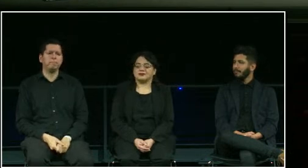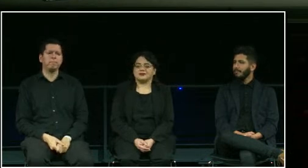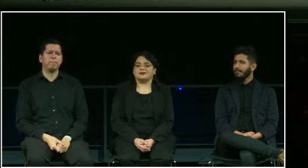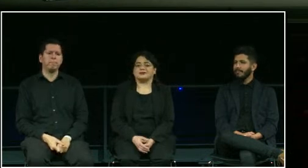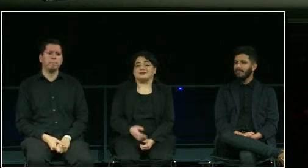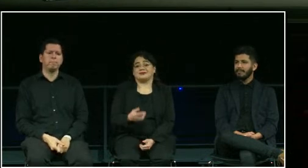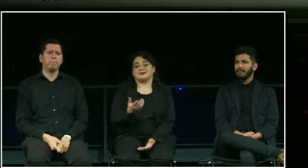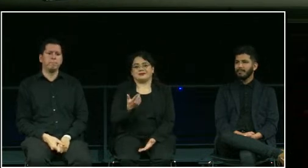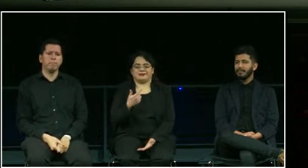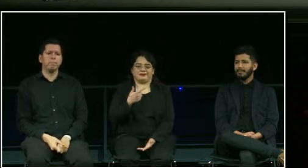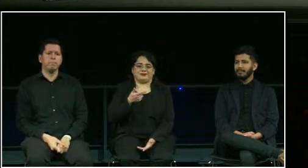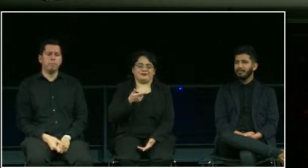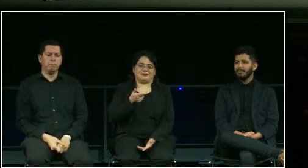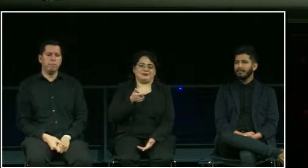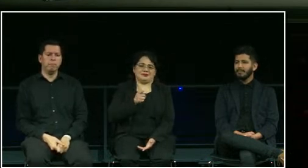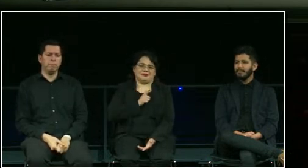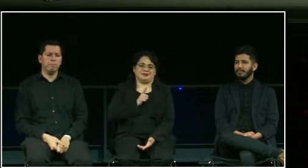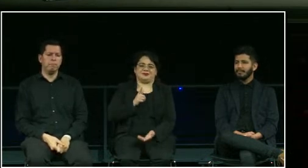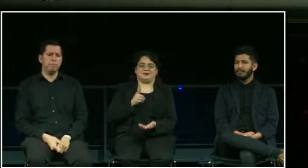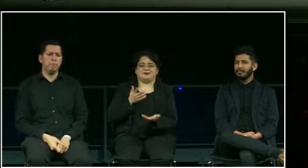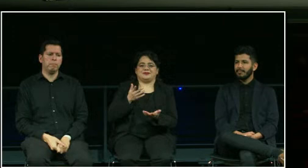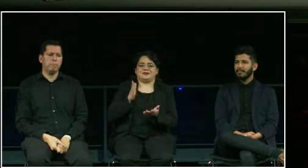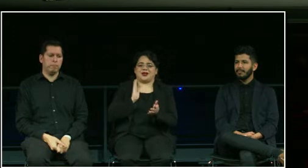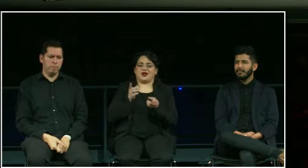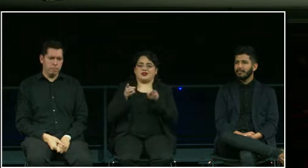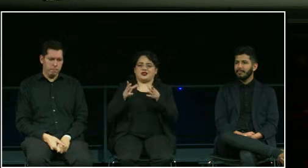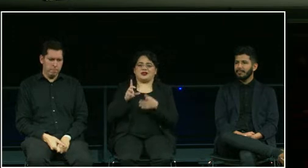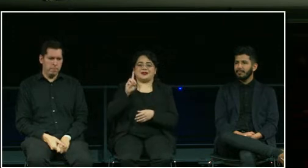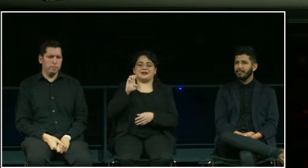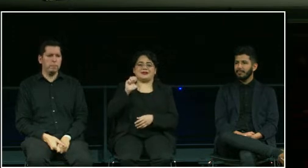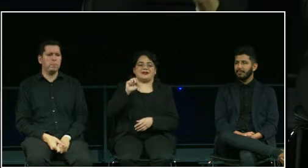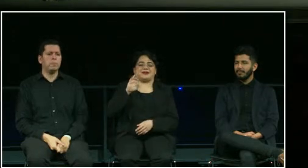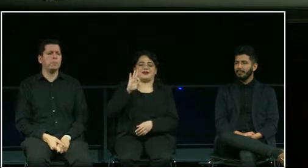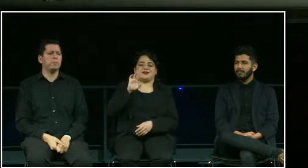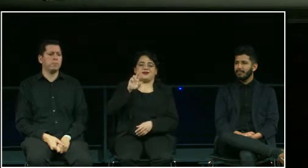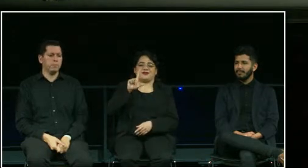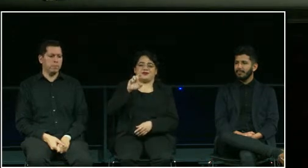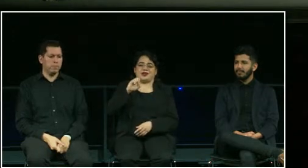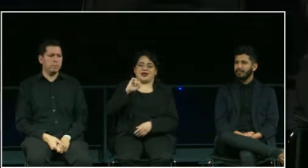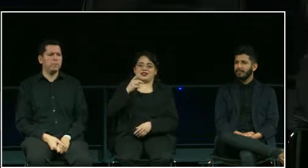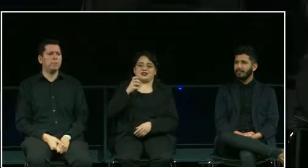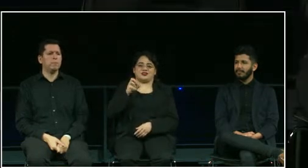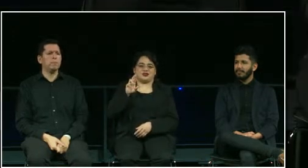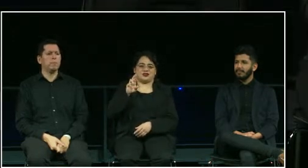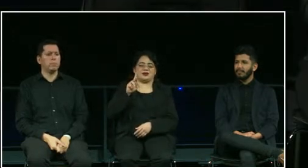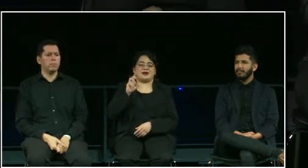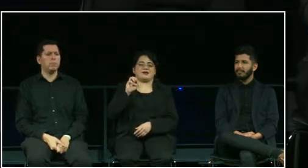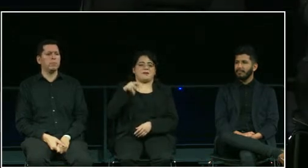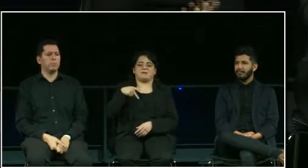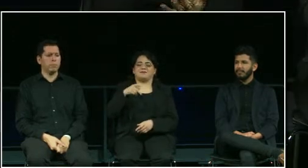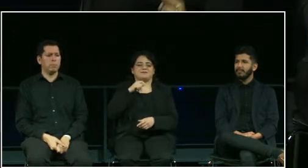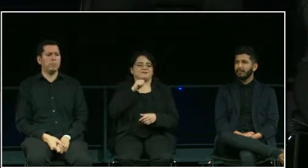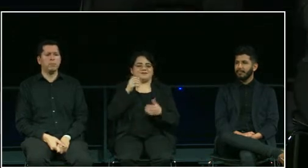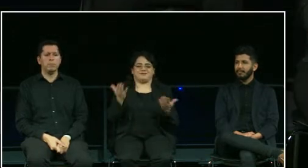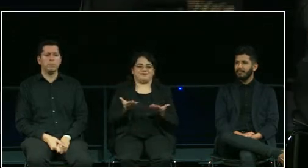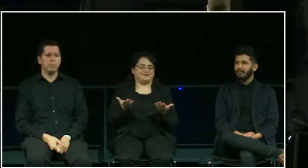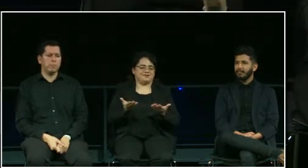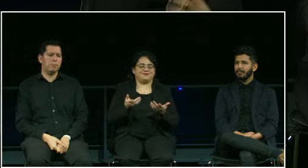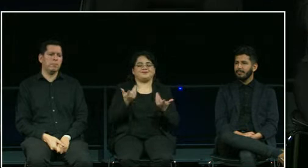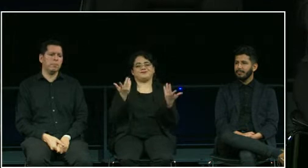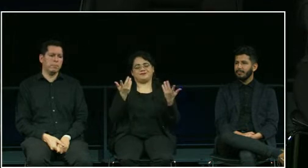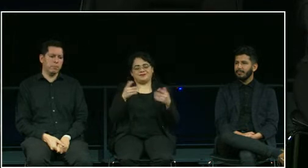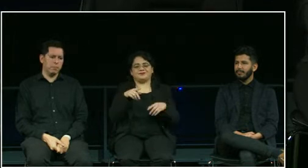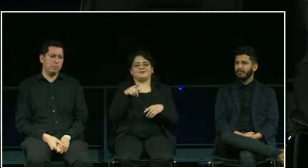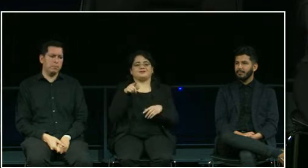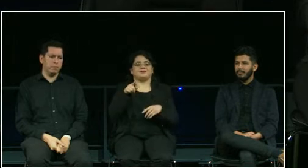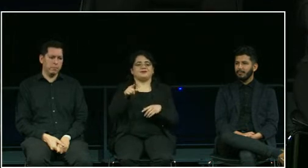I guess I will speak for our wonderful director, Dean Fleischer-Camp, who is very sorry he couldn't be here today. He's shooting in